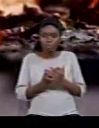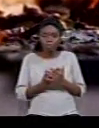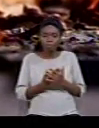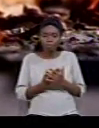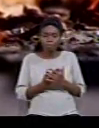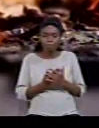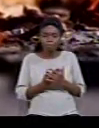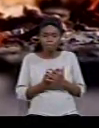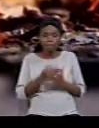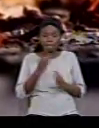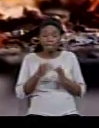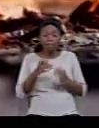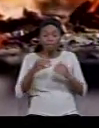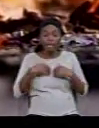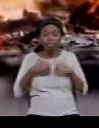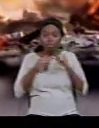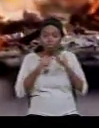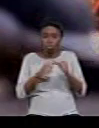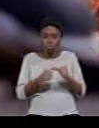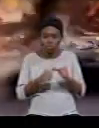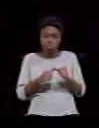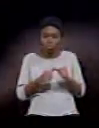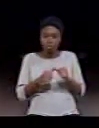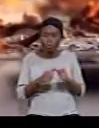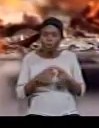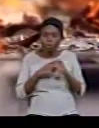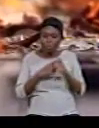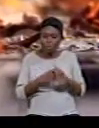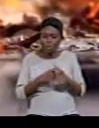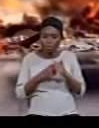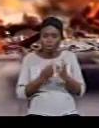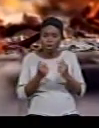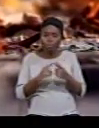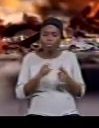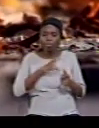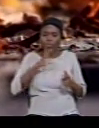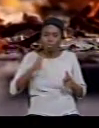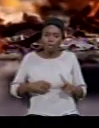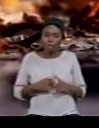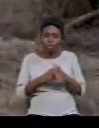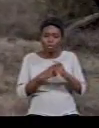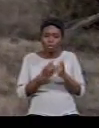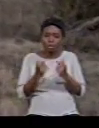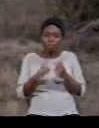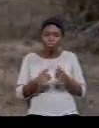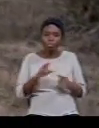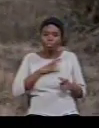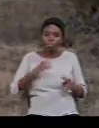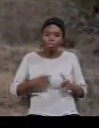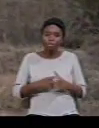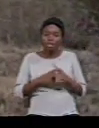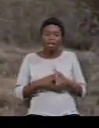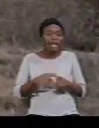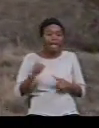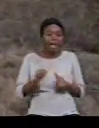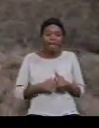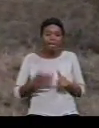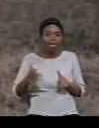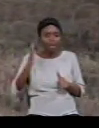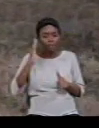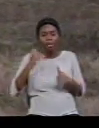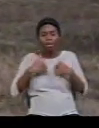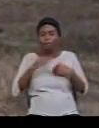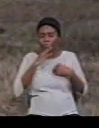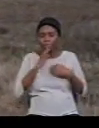we continue coming to Christ running, coming to Christ running, coming to Christ running, everything would have been